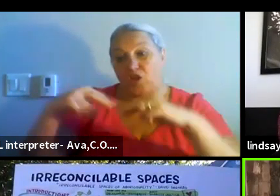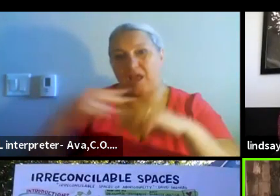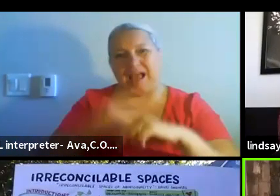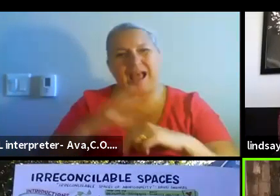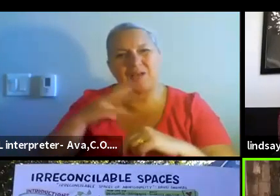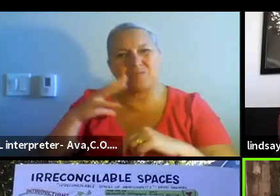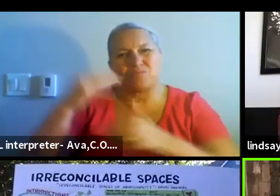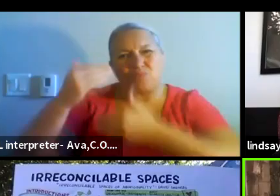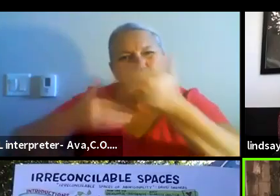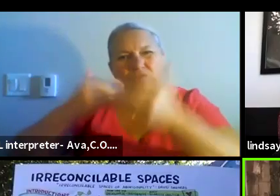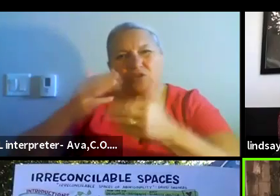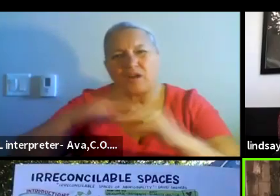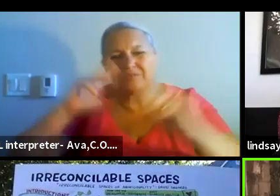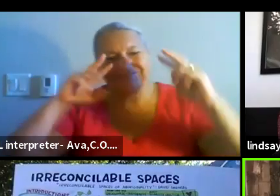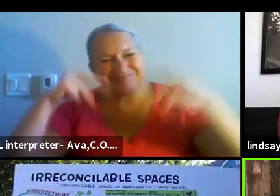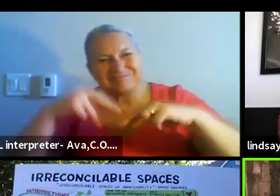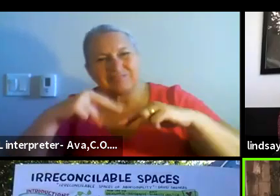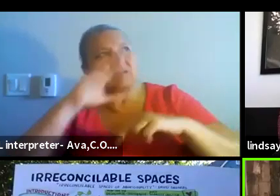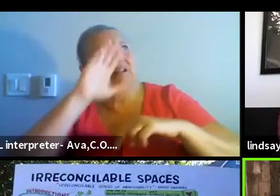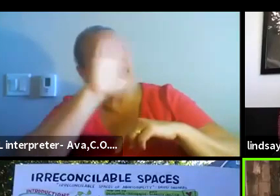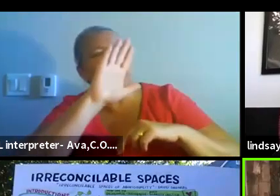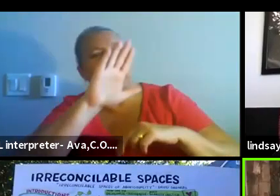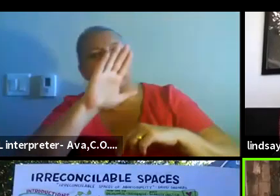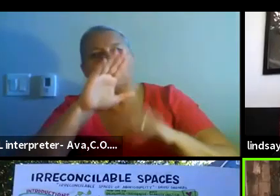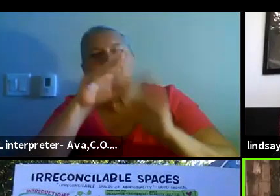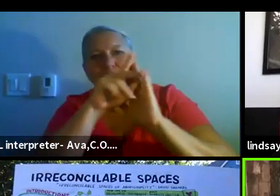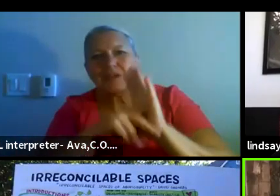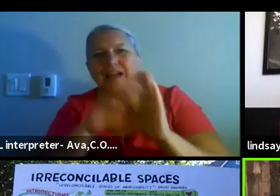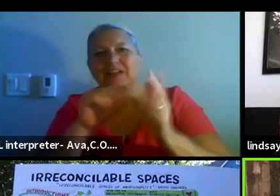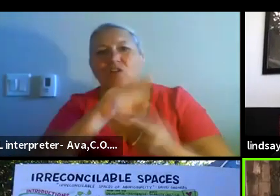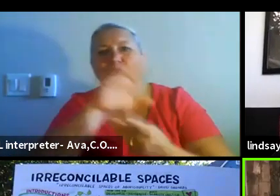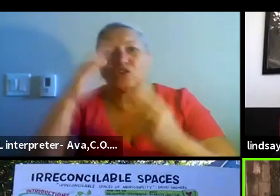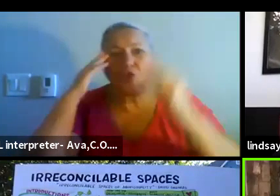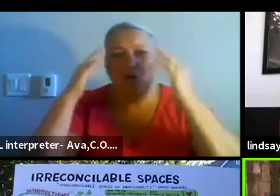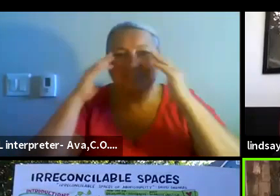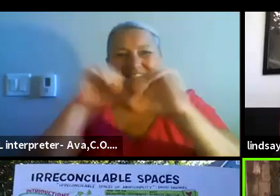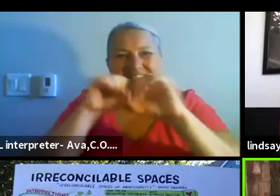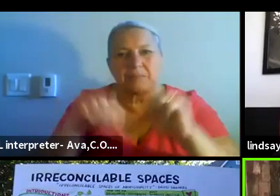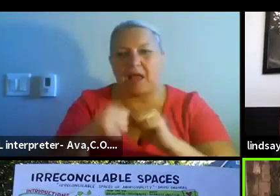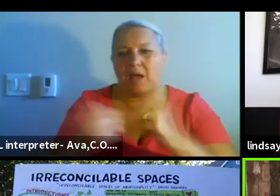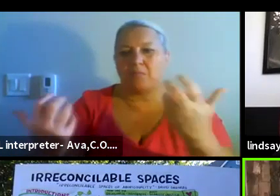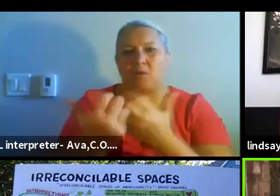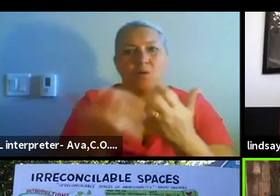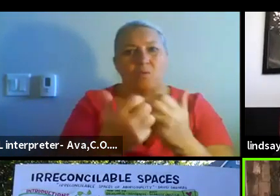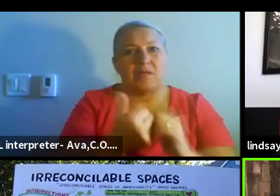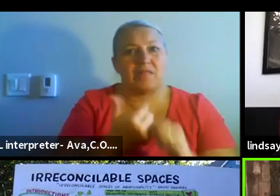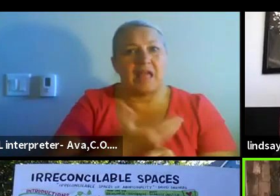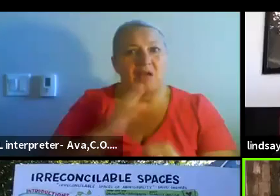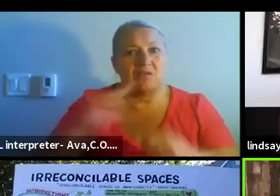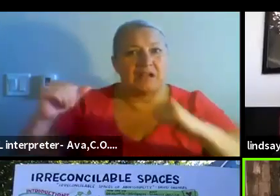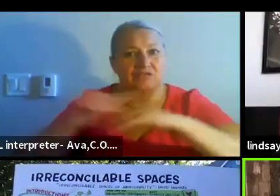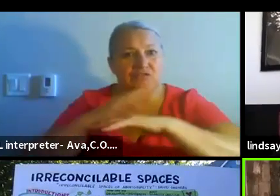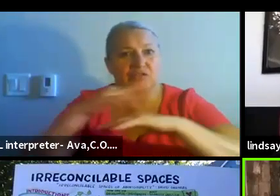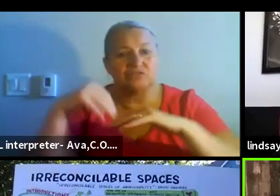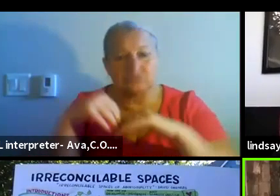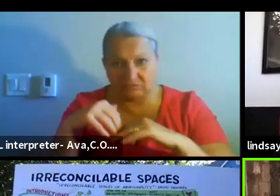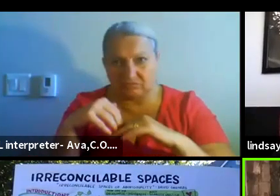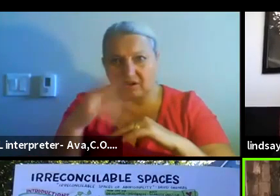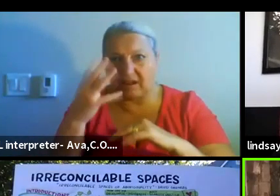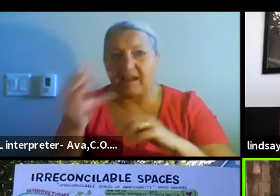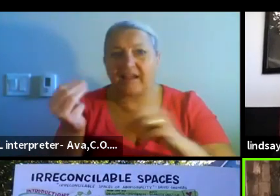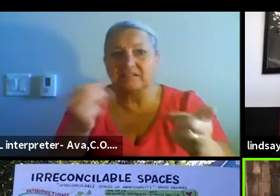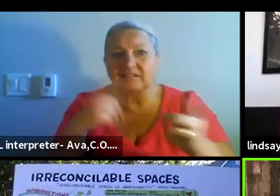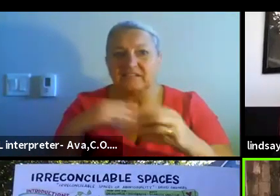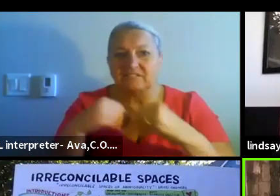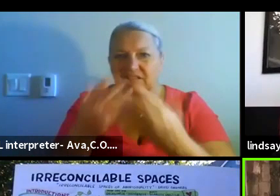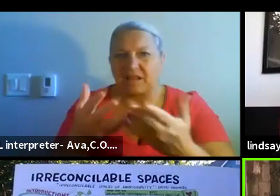the aesthetic principles and traditional knowledge systems belonging to our nations, and that constitute a bundle that has